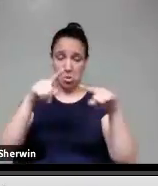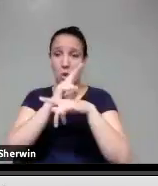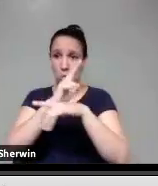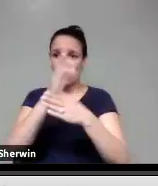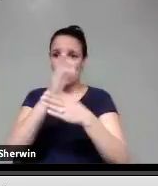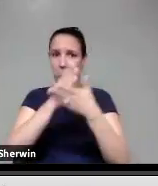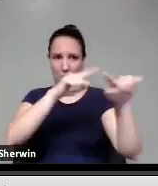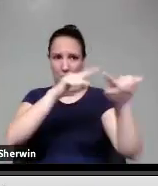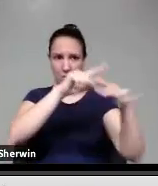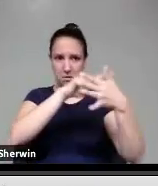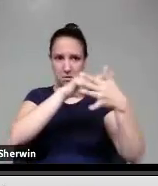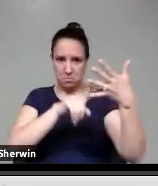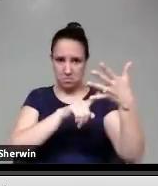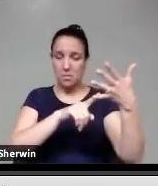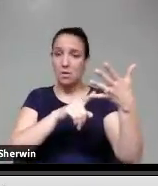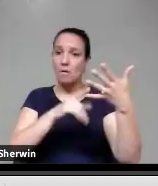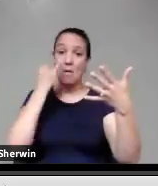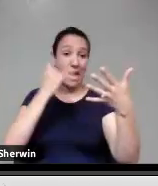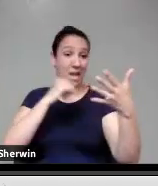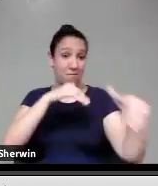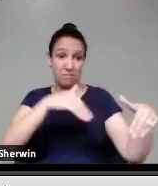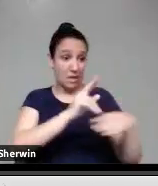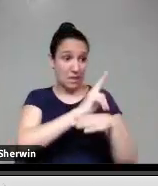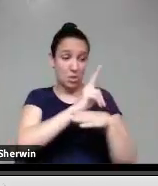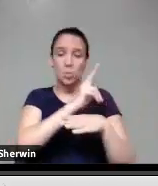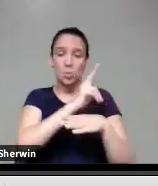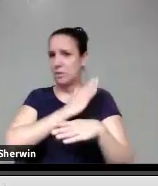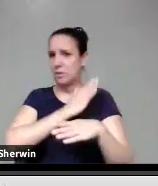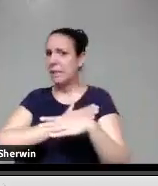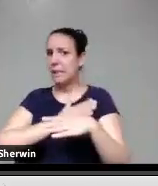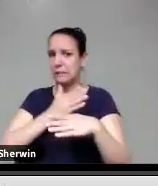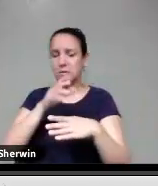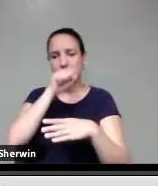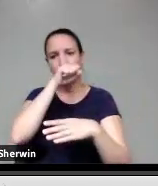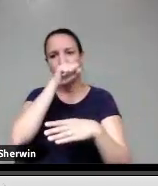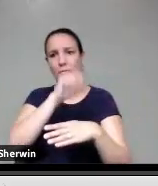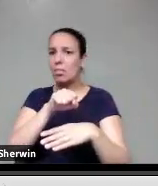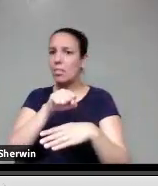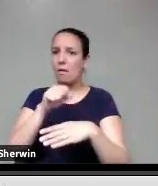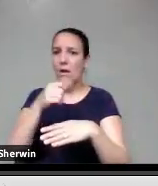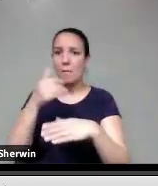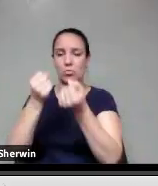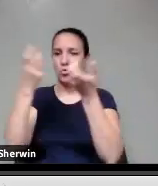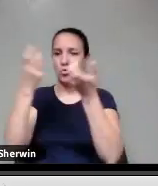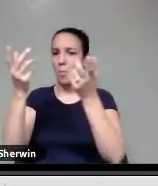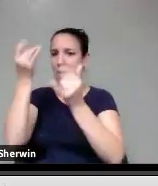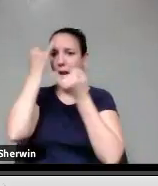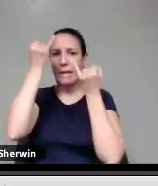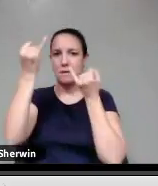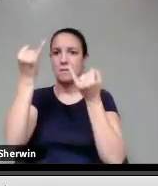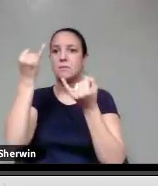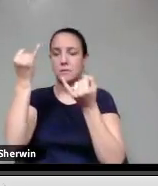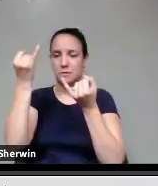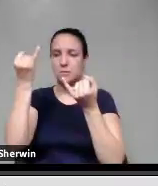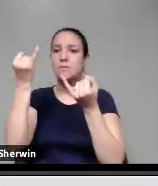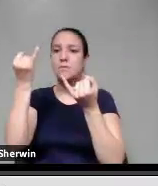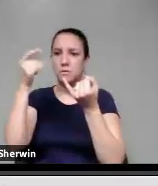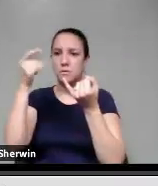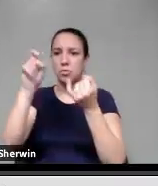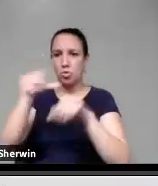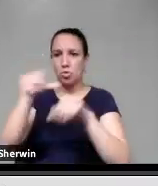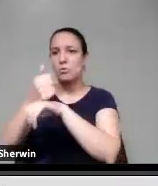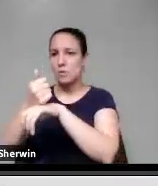them can find ways to incorporate at least one of these things, because we've had several ideas here today. And as I mentioned earlier, one of the best ways